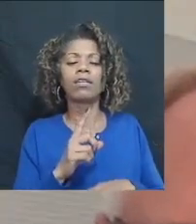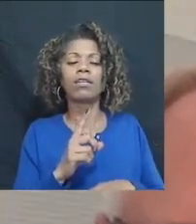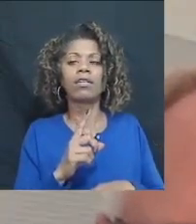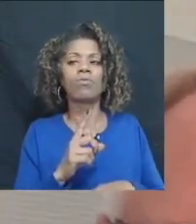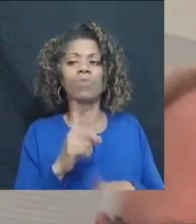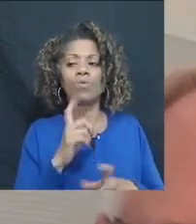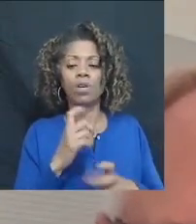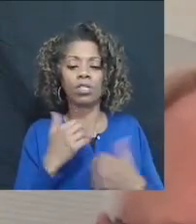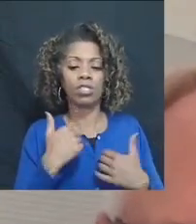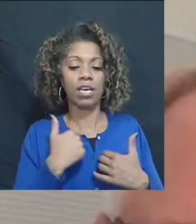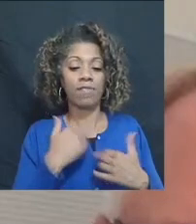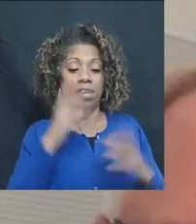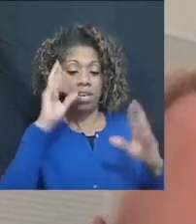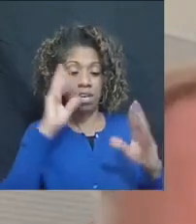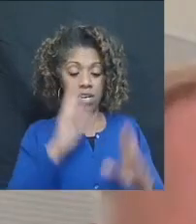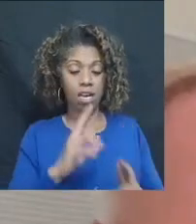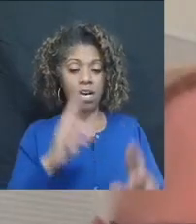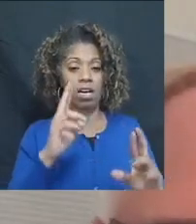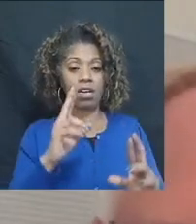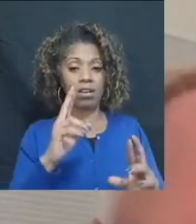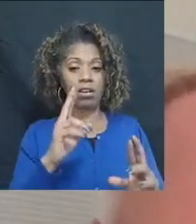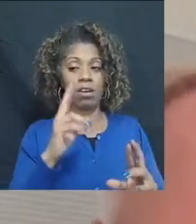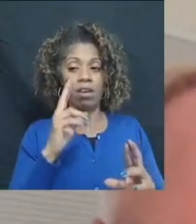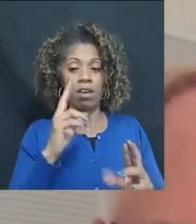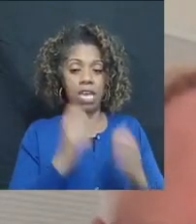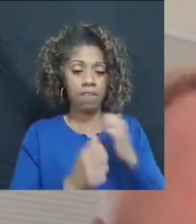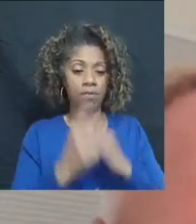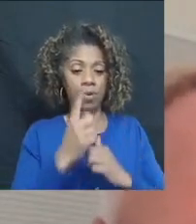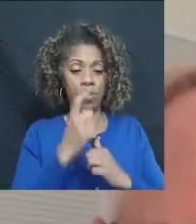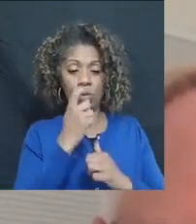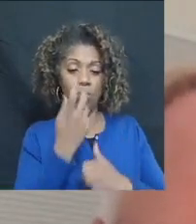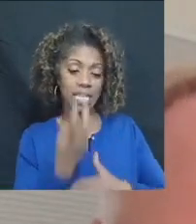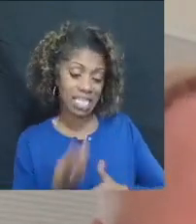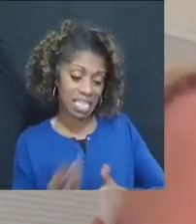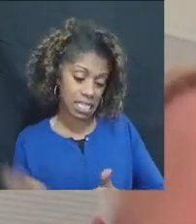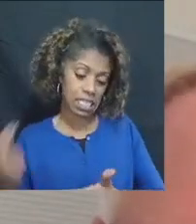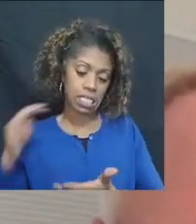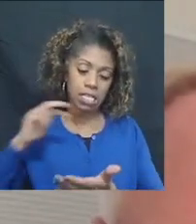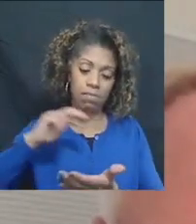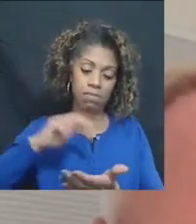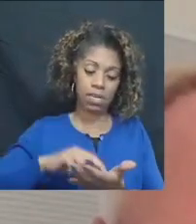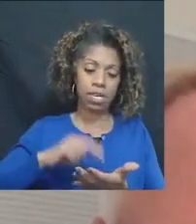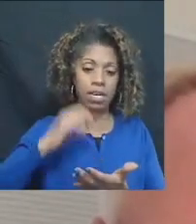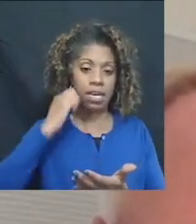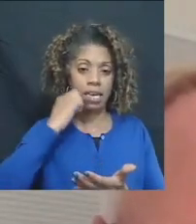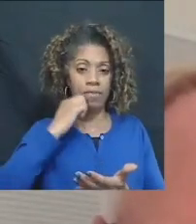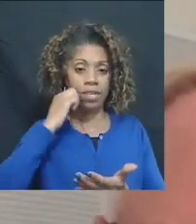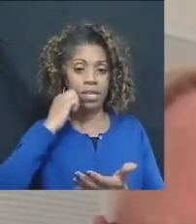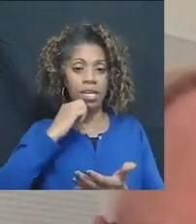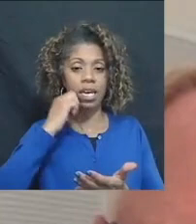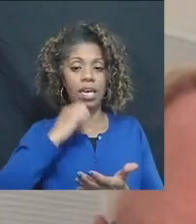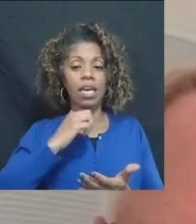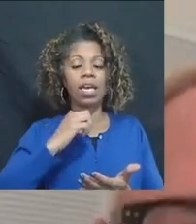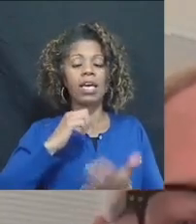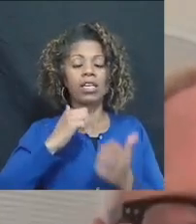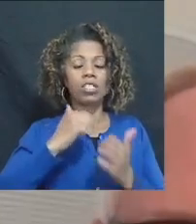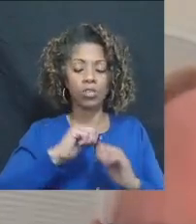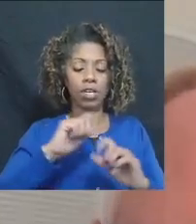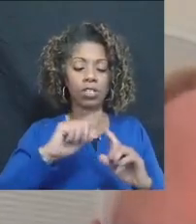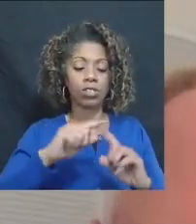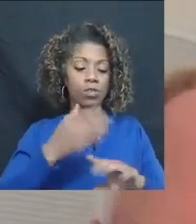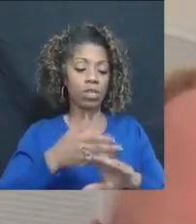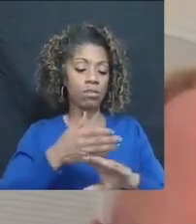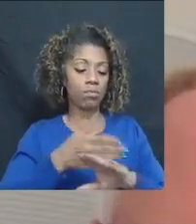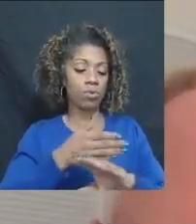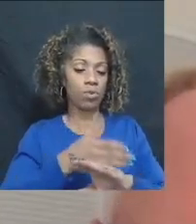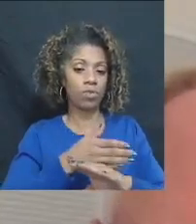everybody that gets up every day around the world to take on improving health and protecting health and